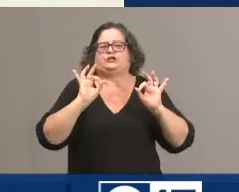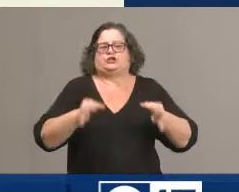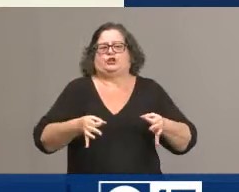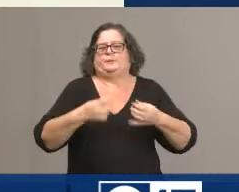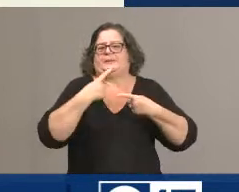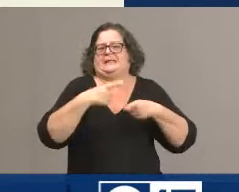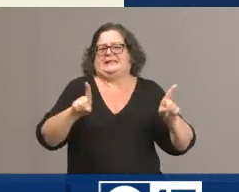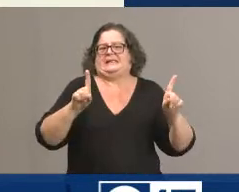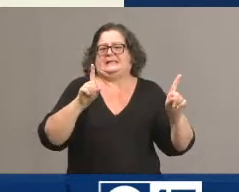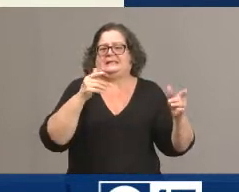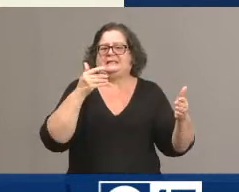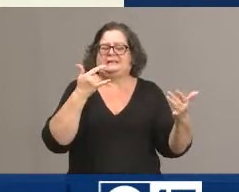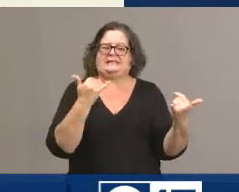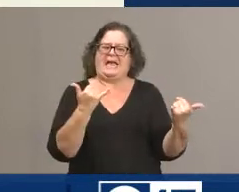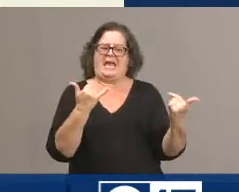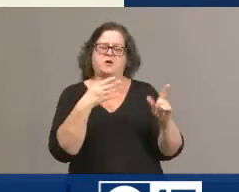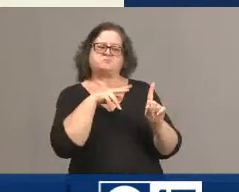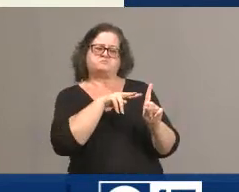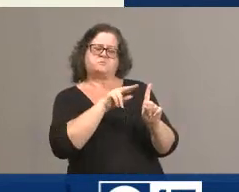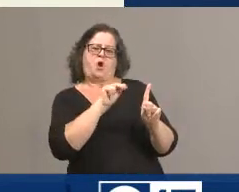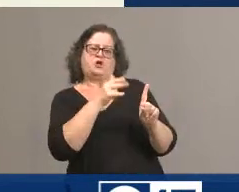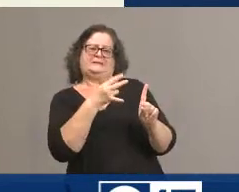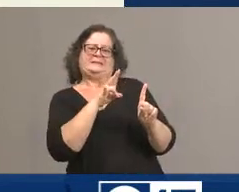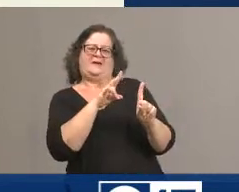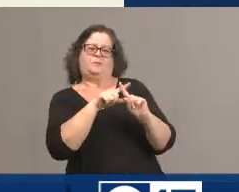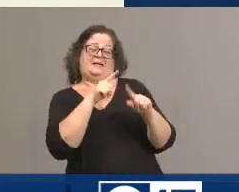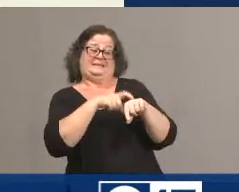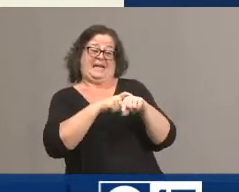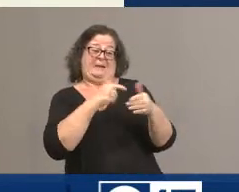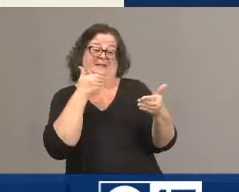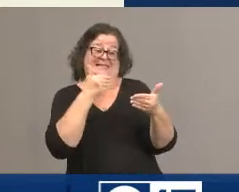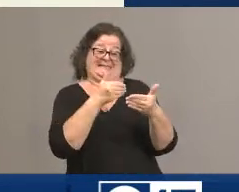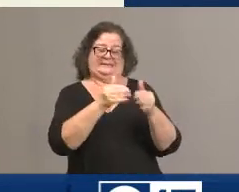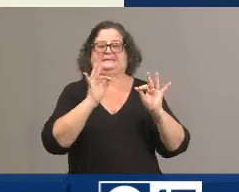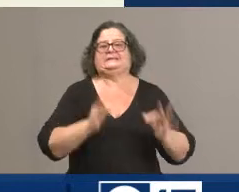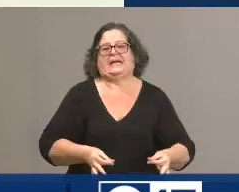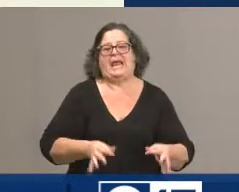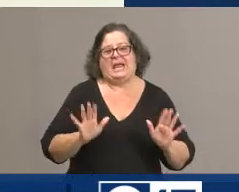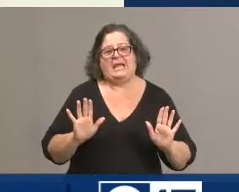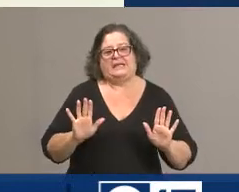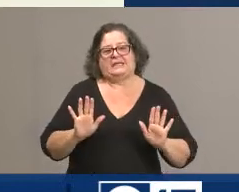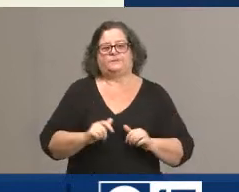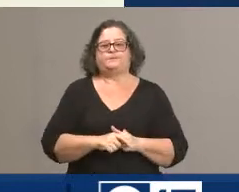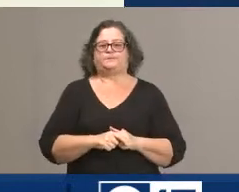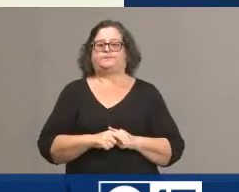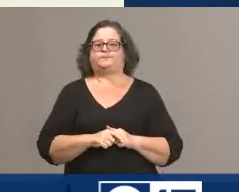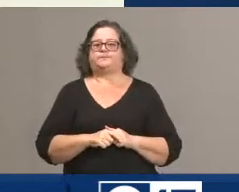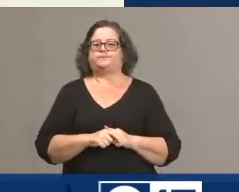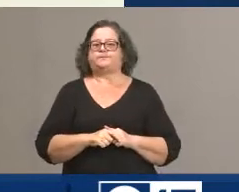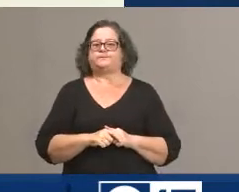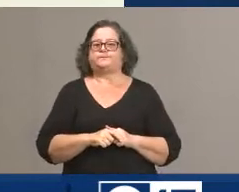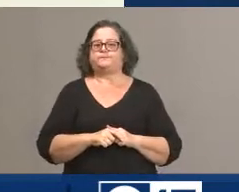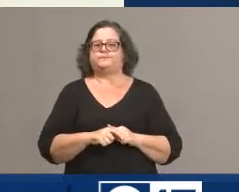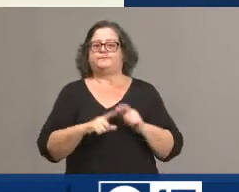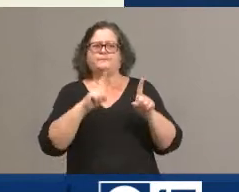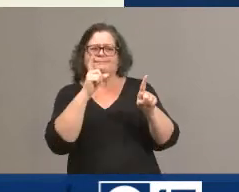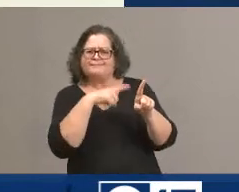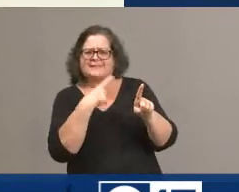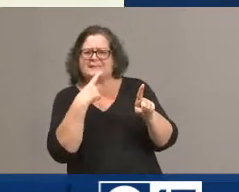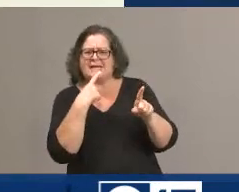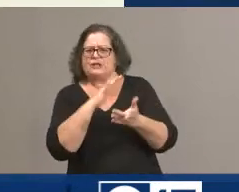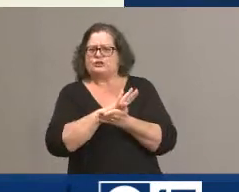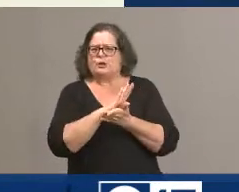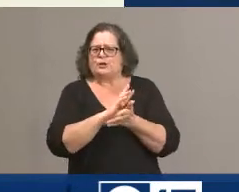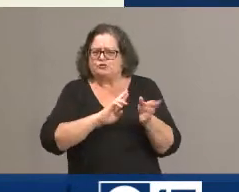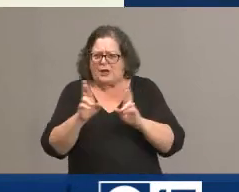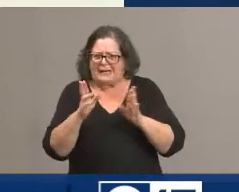now we've got 7 more weeks, let's get ready again and see how far we can go. Well, we've got to get ready to educate, regardless. I mean, we've